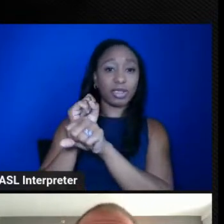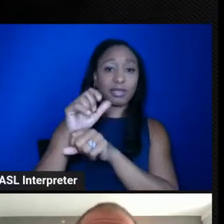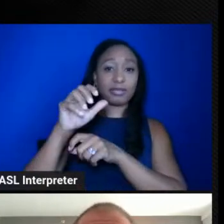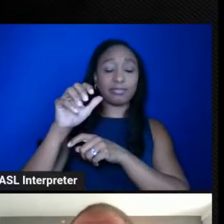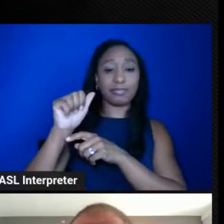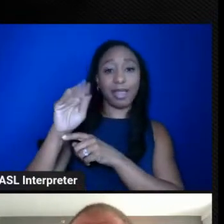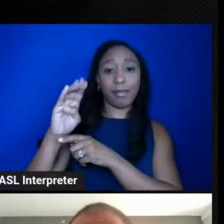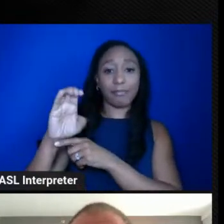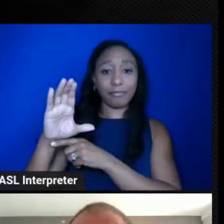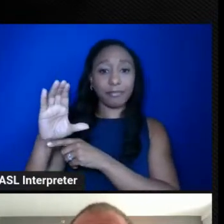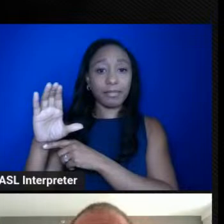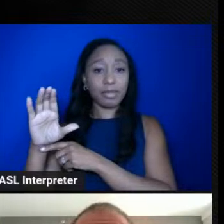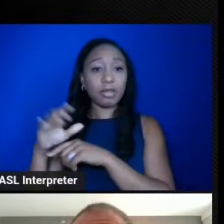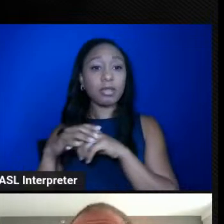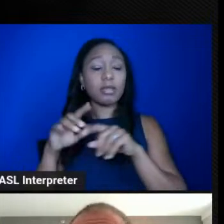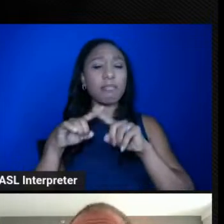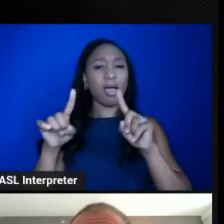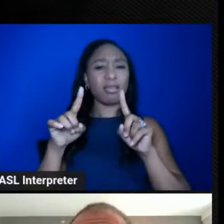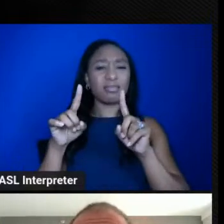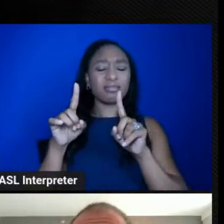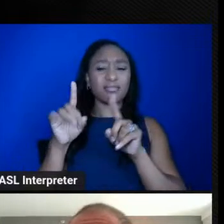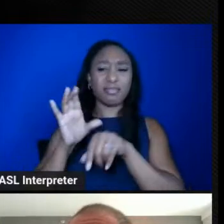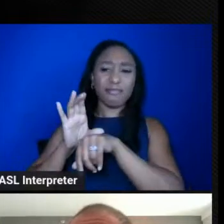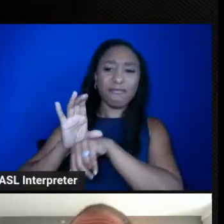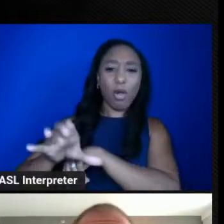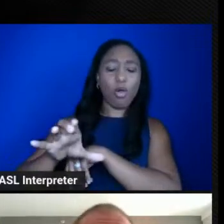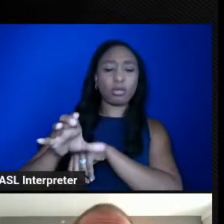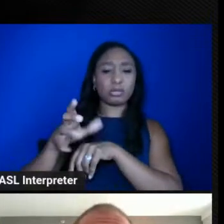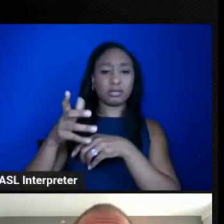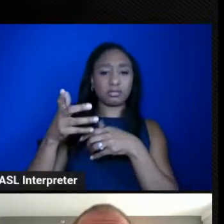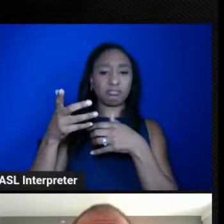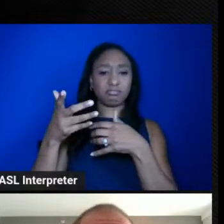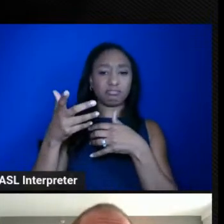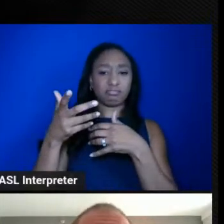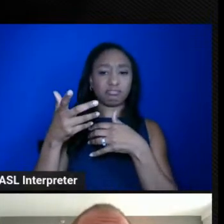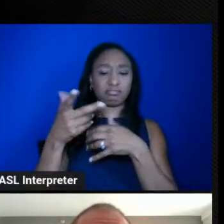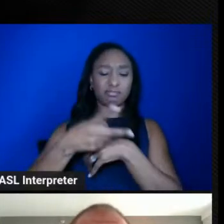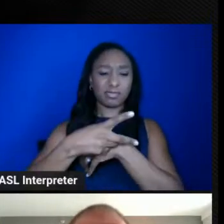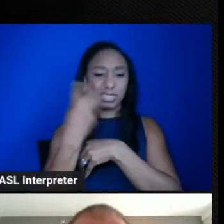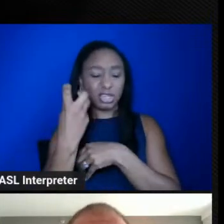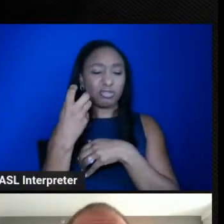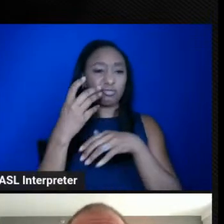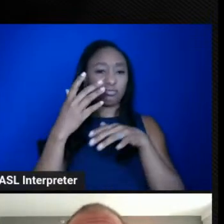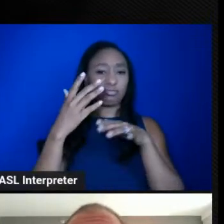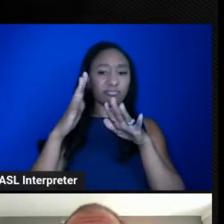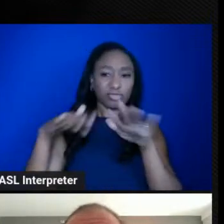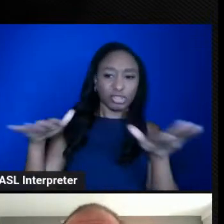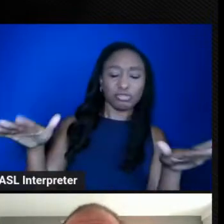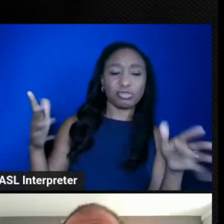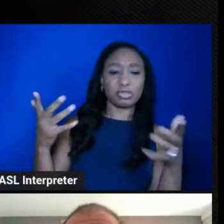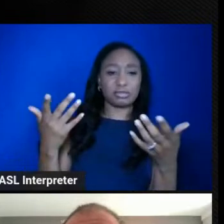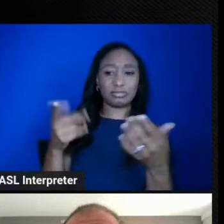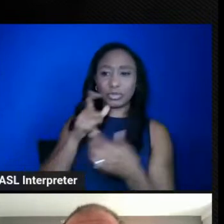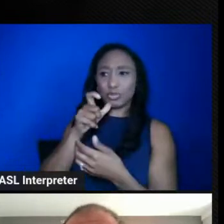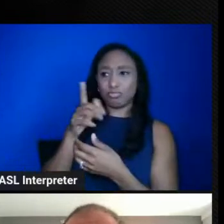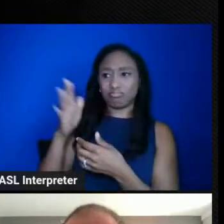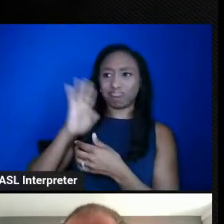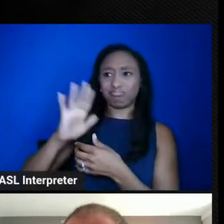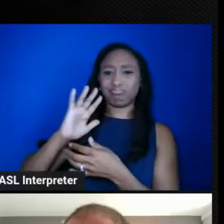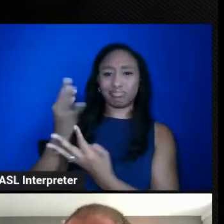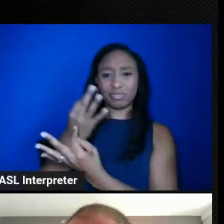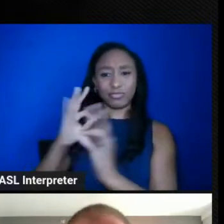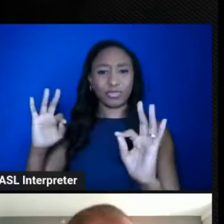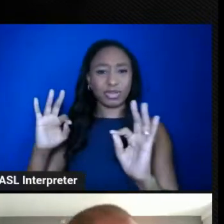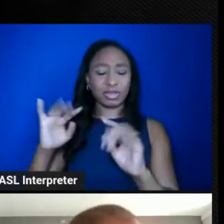families forcibly separated by kidnappers, slave catchers, slave traders, and by slavery